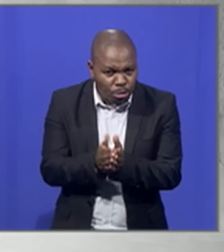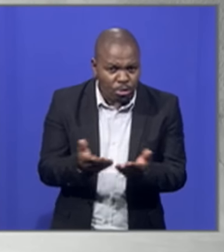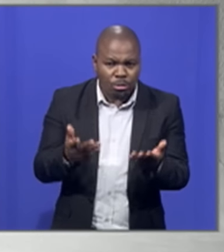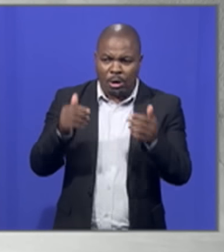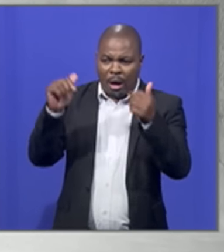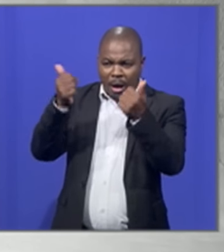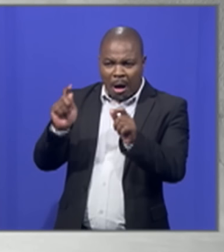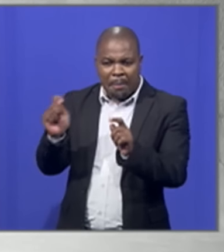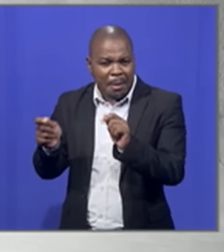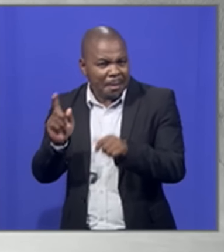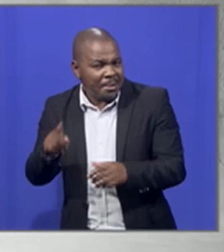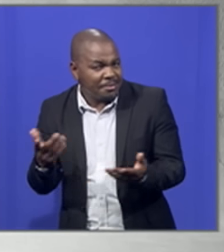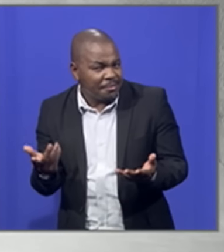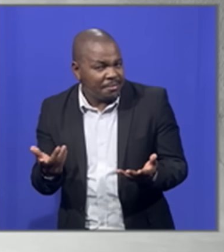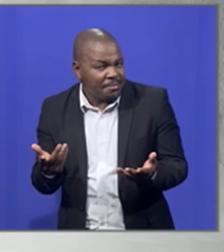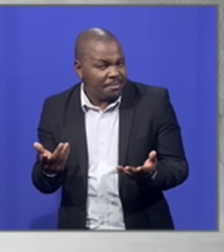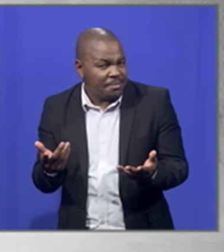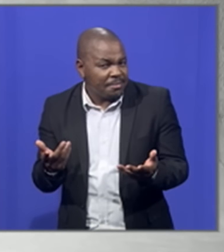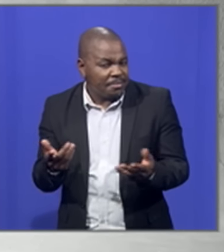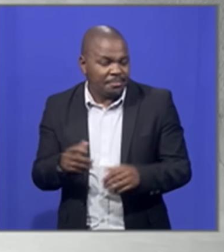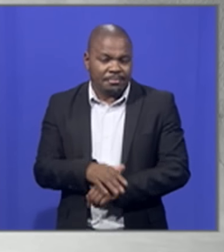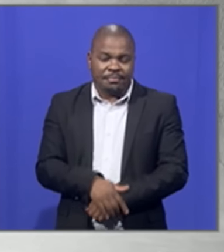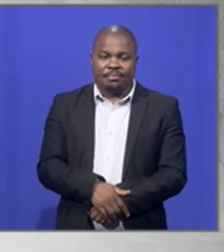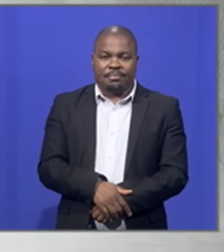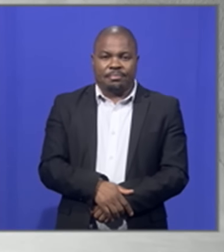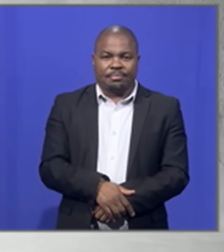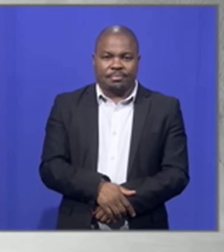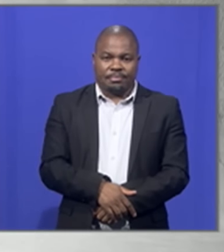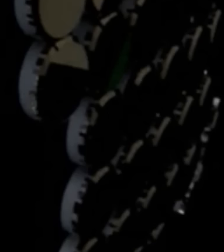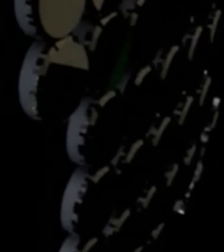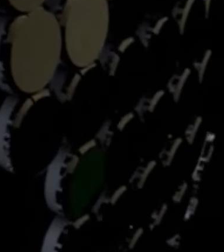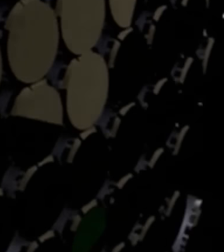di-account di emetse go di patalwe.